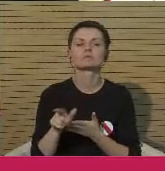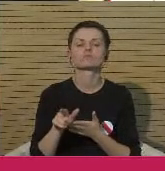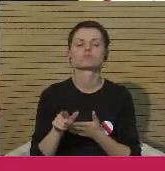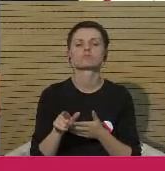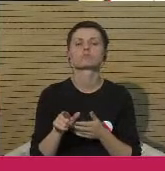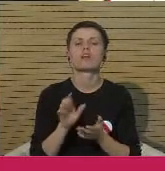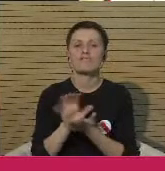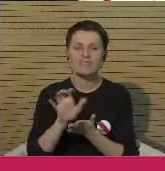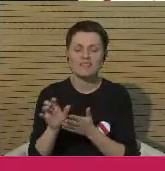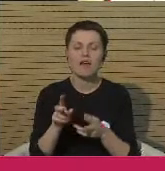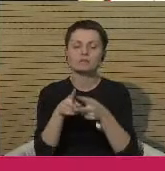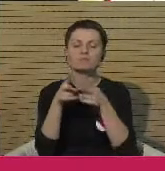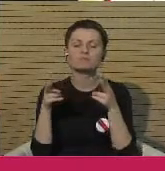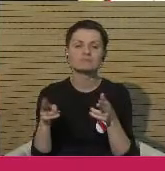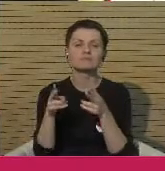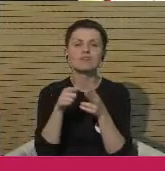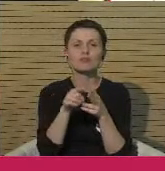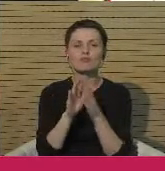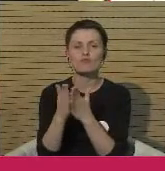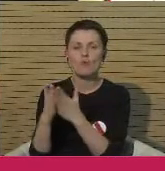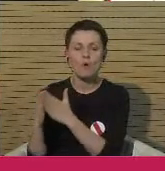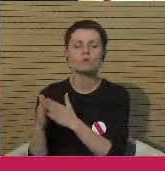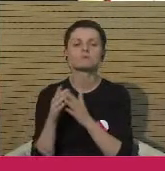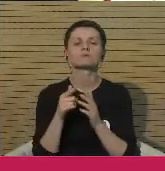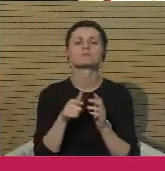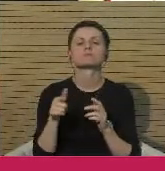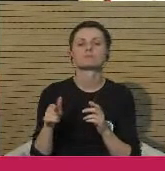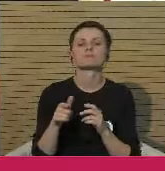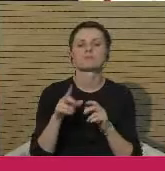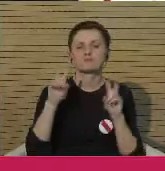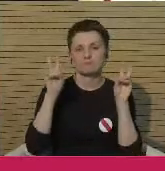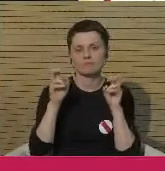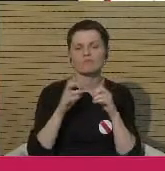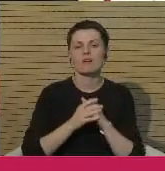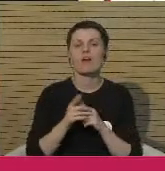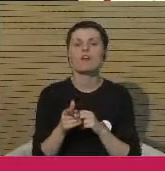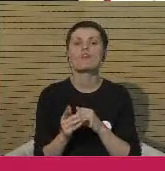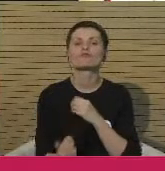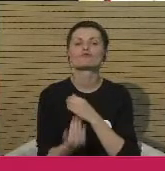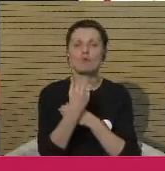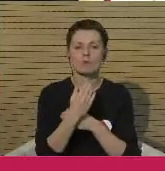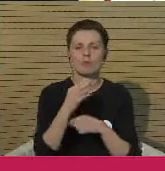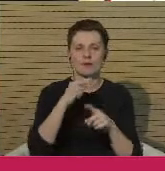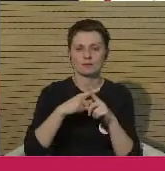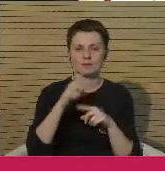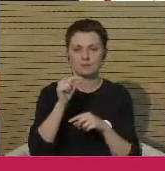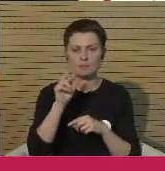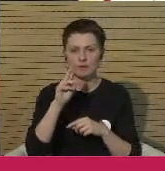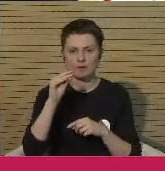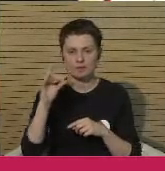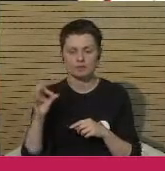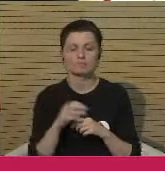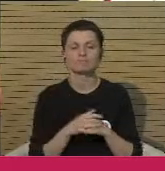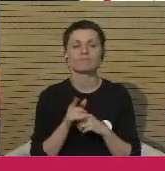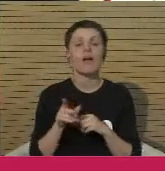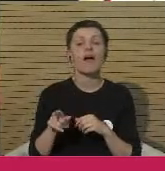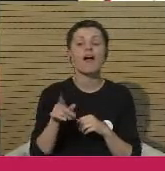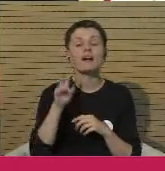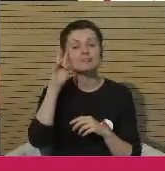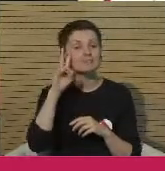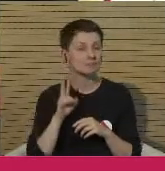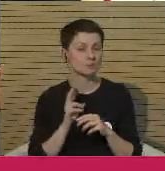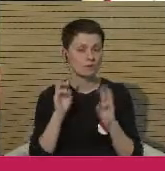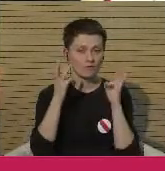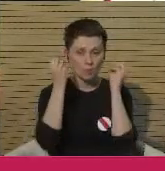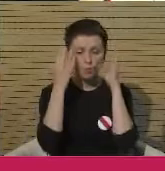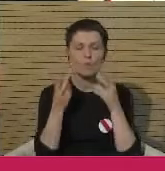today. And the publishing house is responsible for Wschodni Express, the Eastern Express